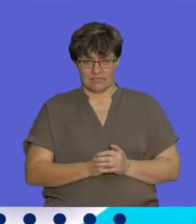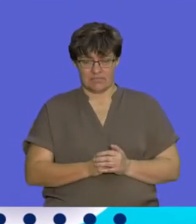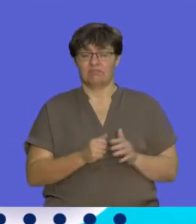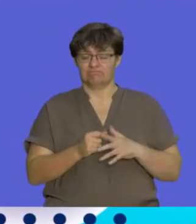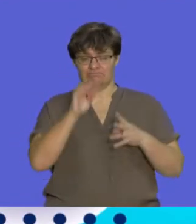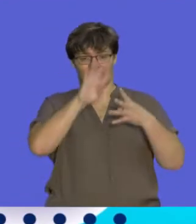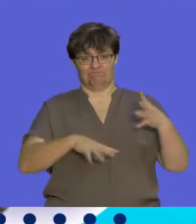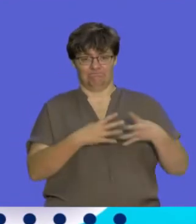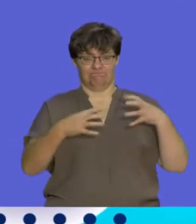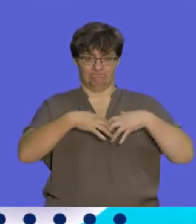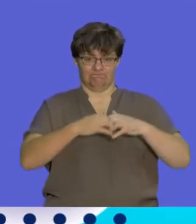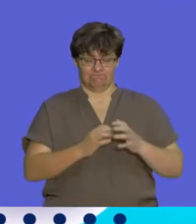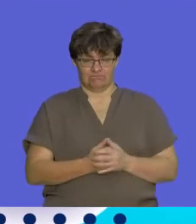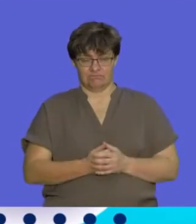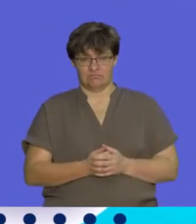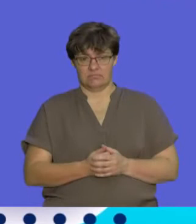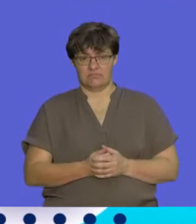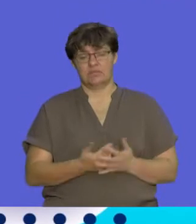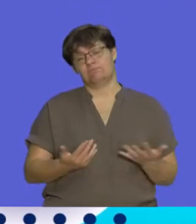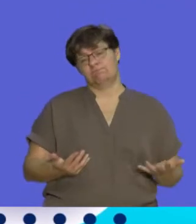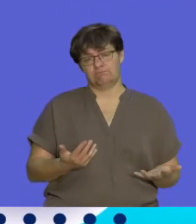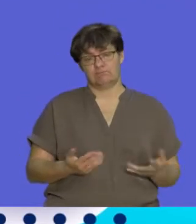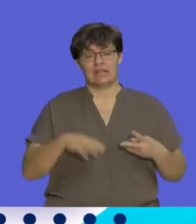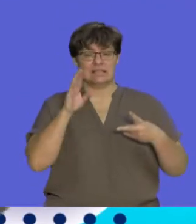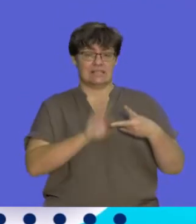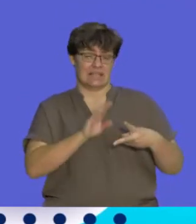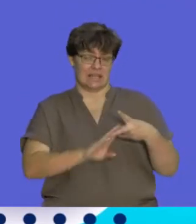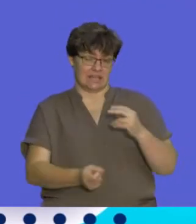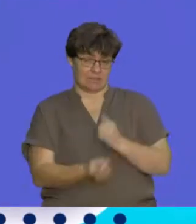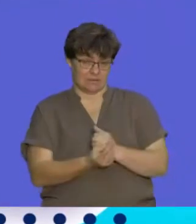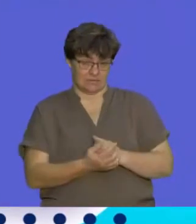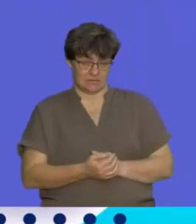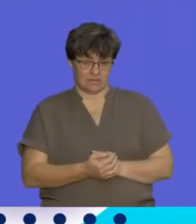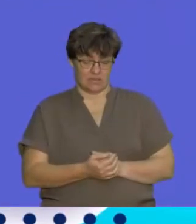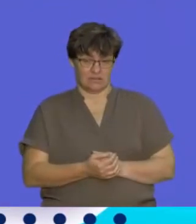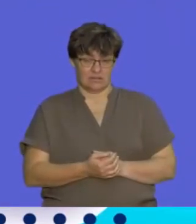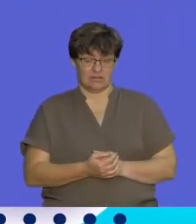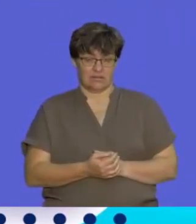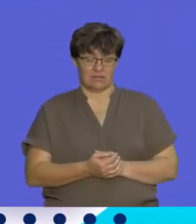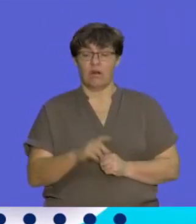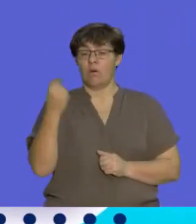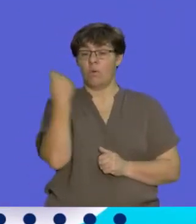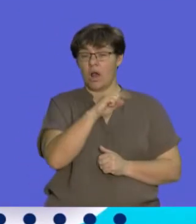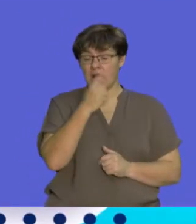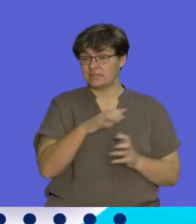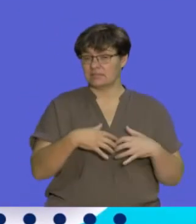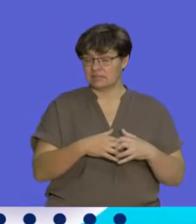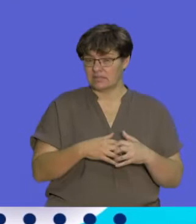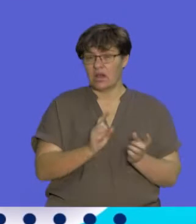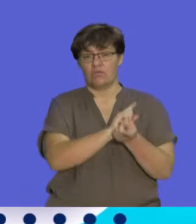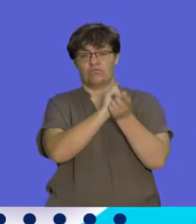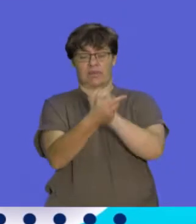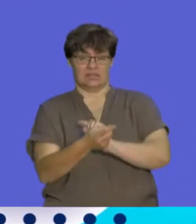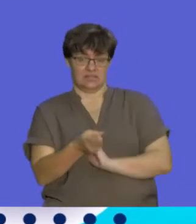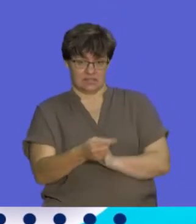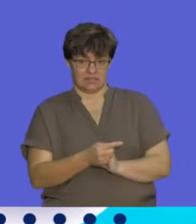formula. But let's say that we have a second event. This time we're going to take that white sock and we replace it. We put it back